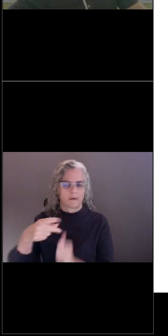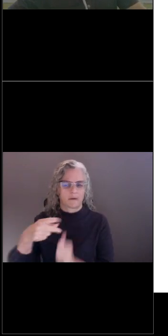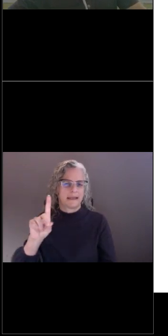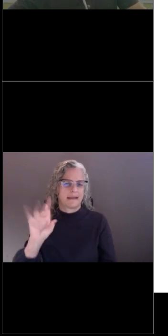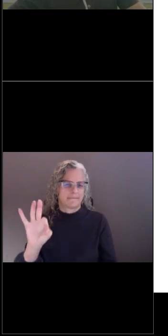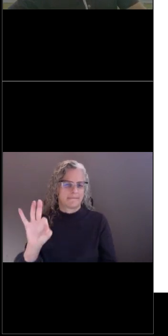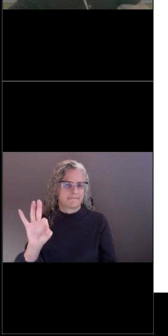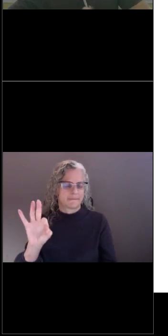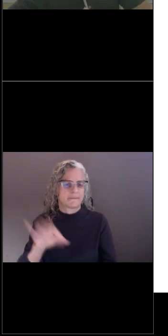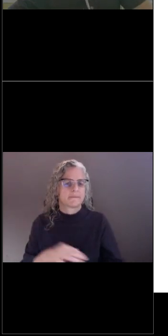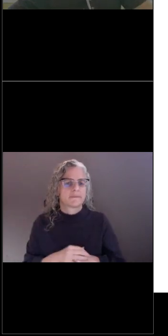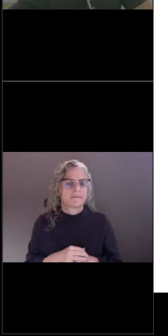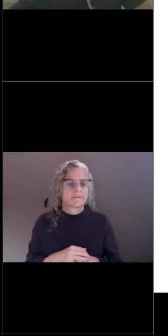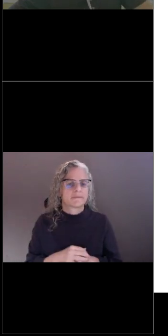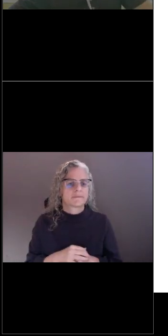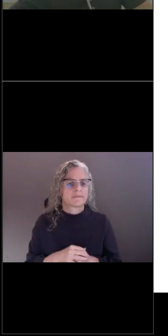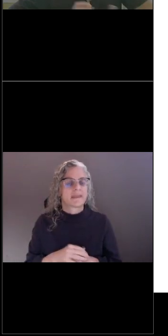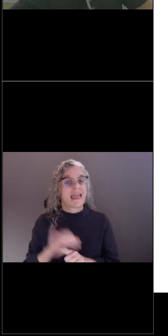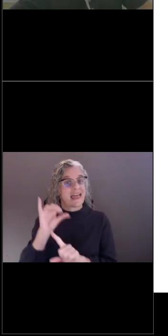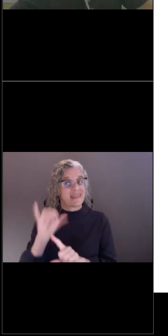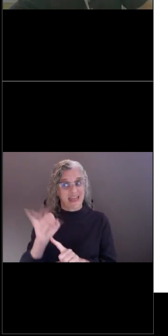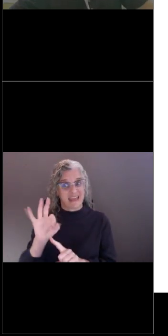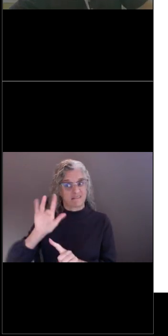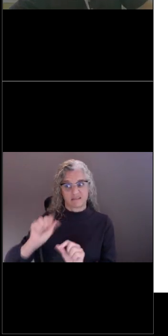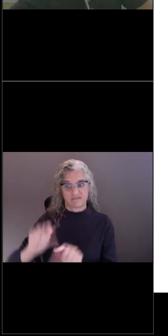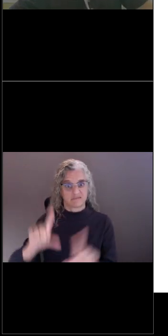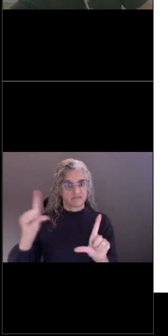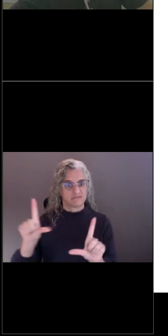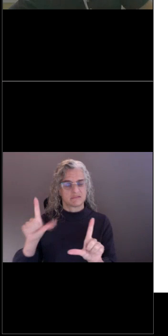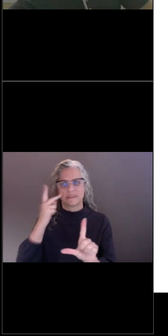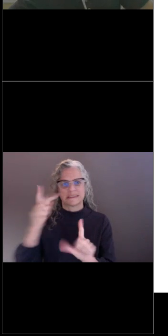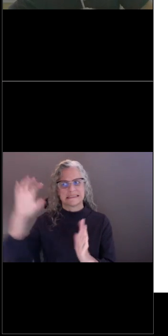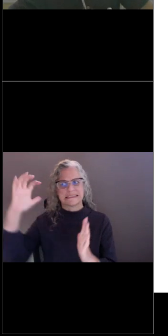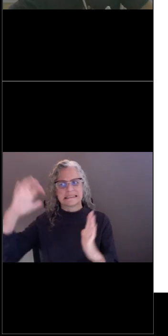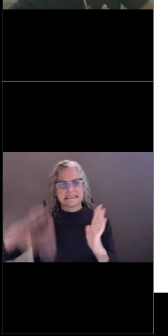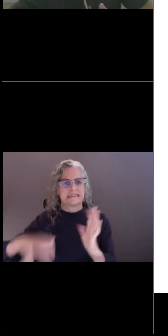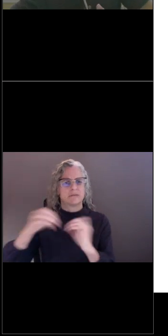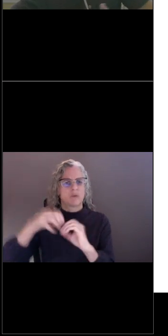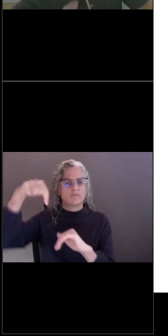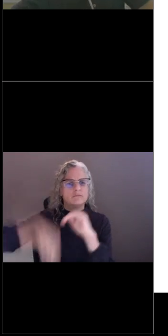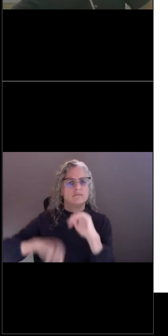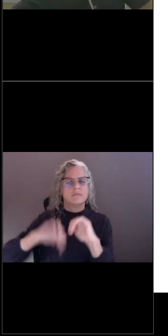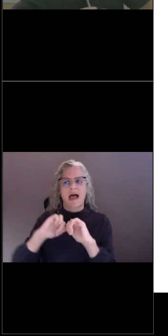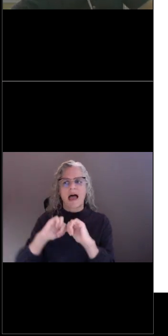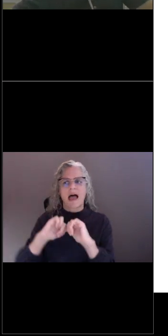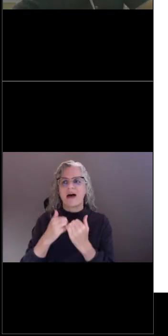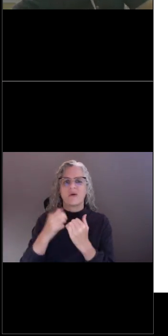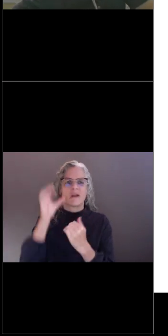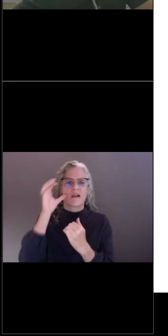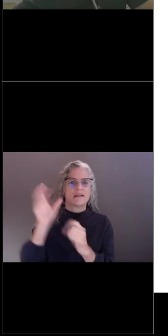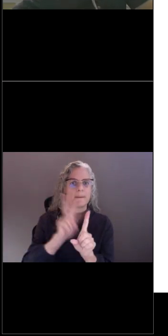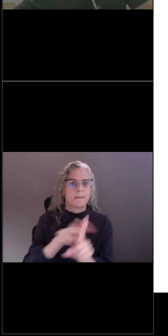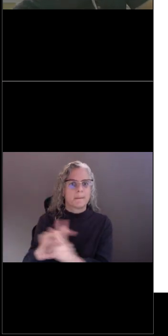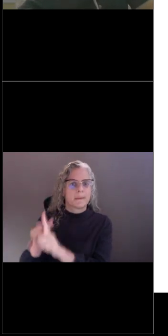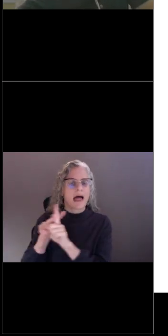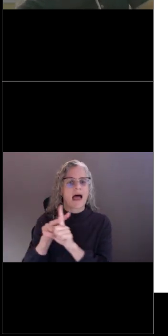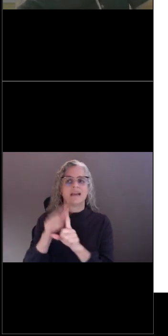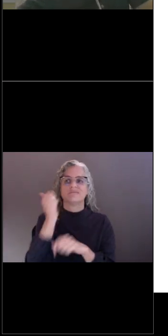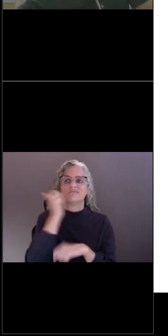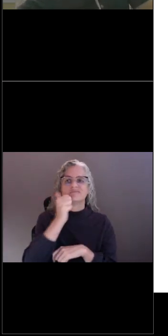more in-depth look at, you know, how to actually put these ideas into practice in situations that you might encounter in